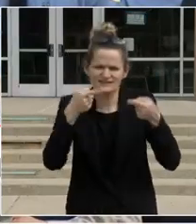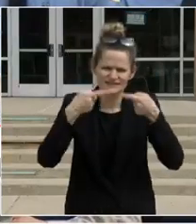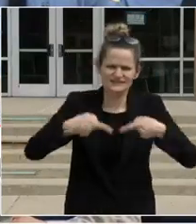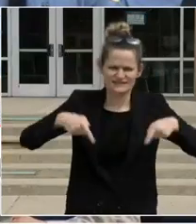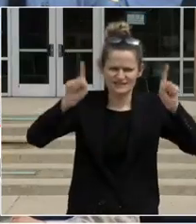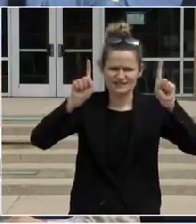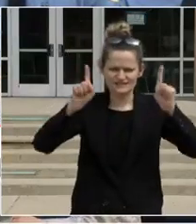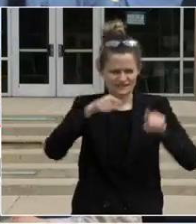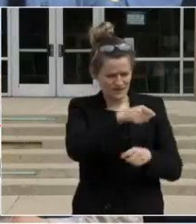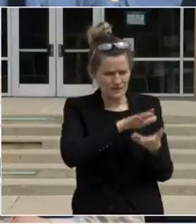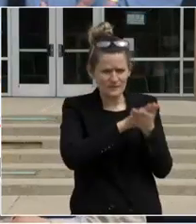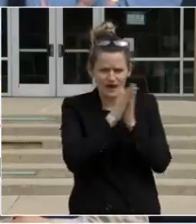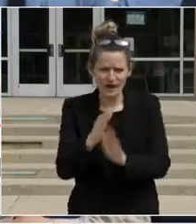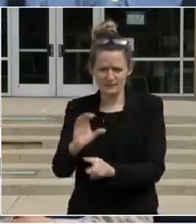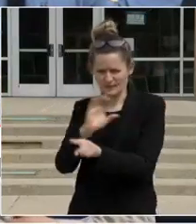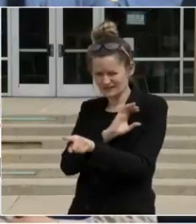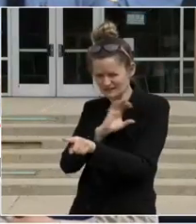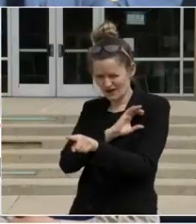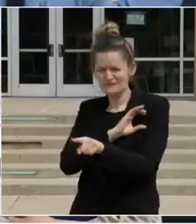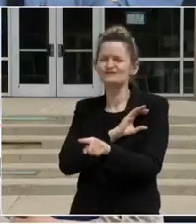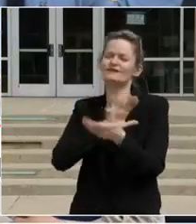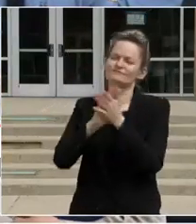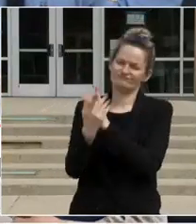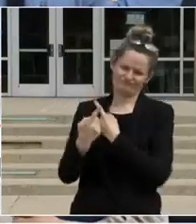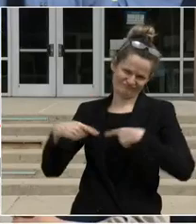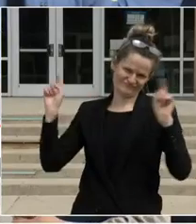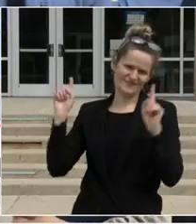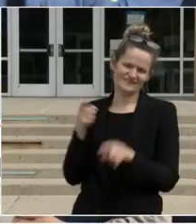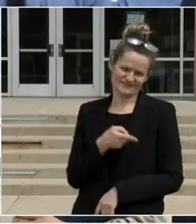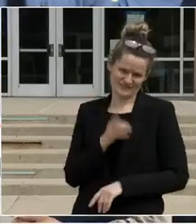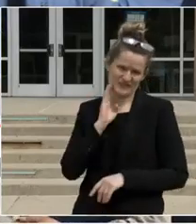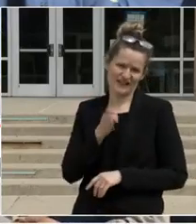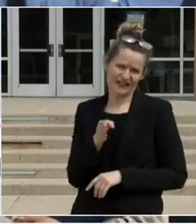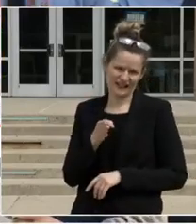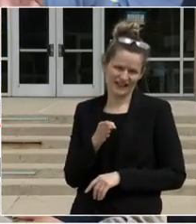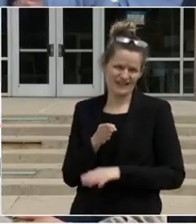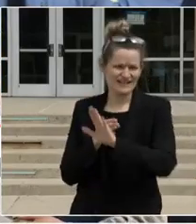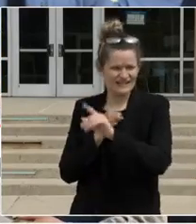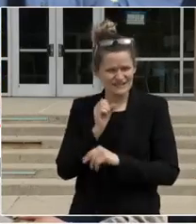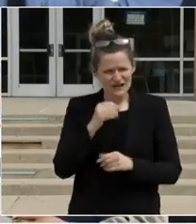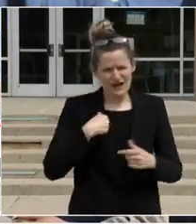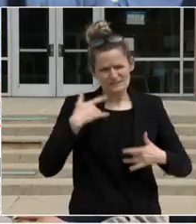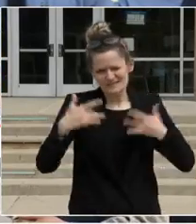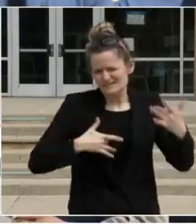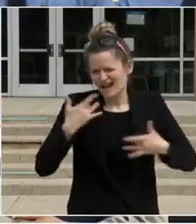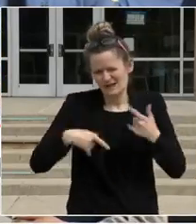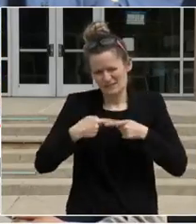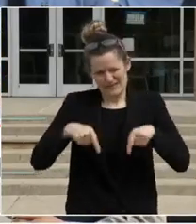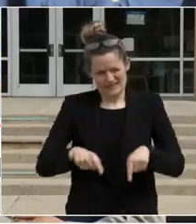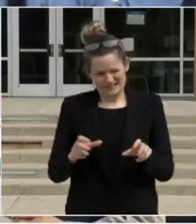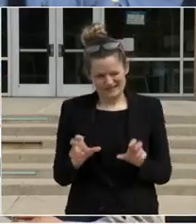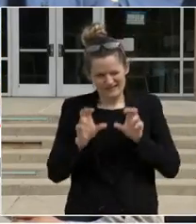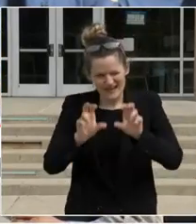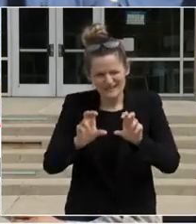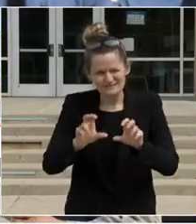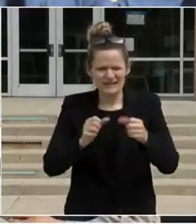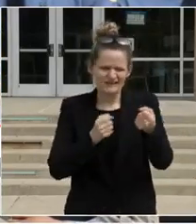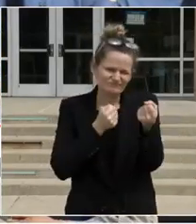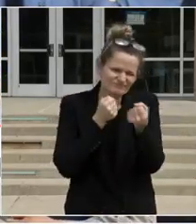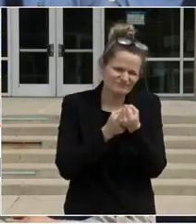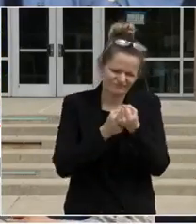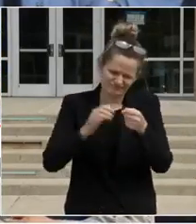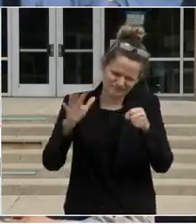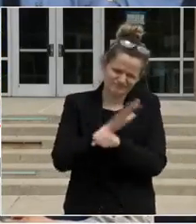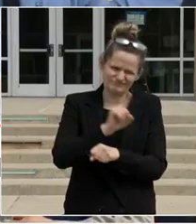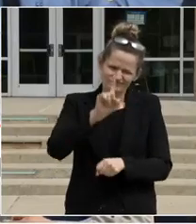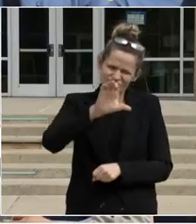police officers. So I'm excited about these investments that the mayor has put forth, and I fully support all of these things. The one thing that she asked me, Chief, what